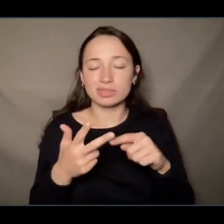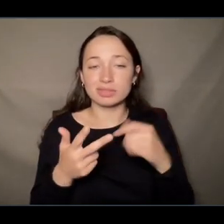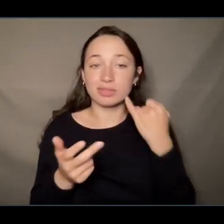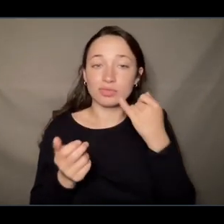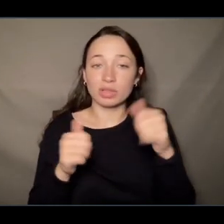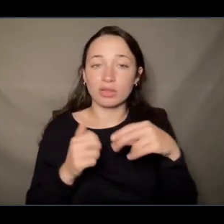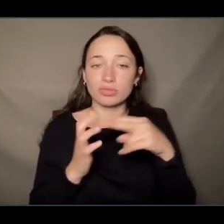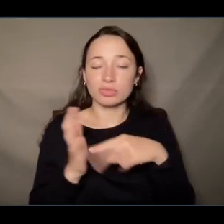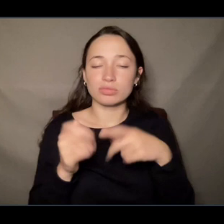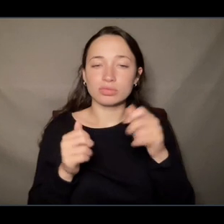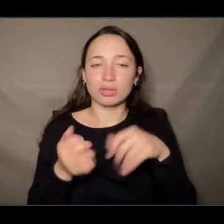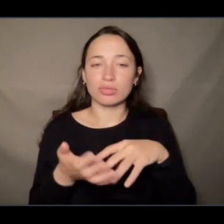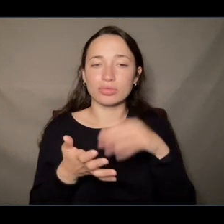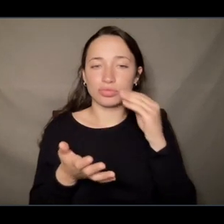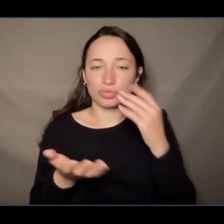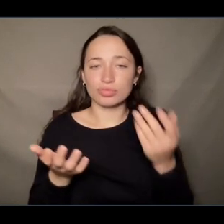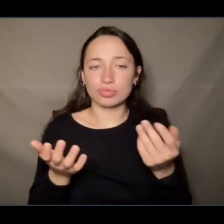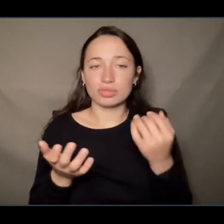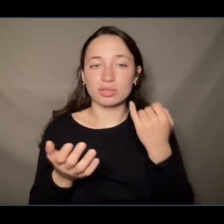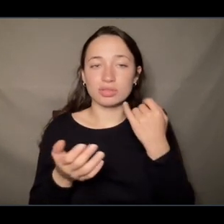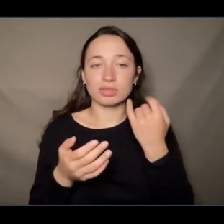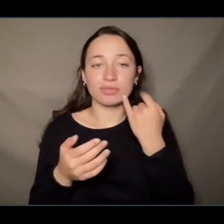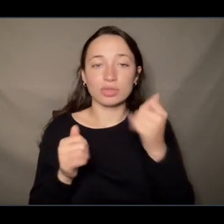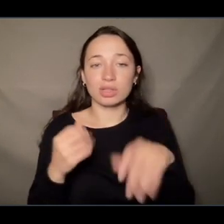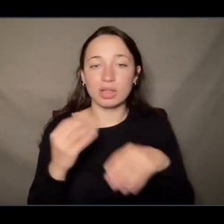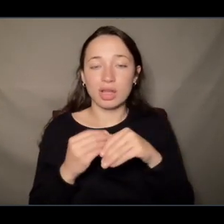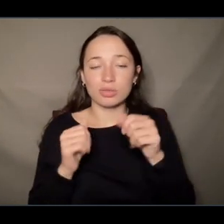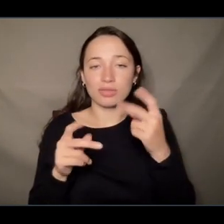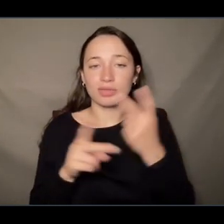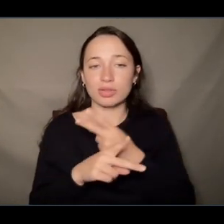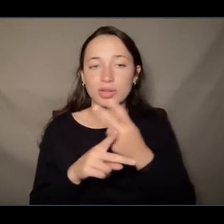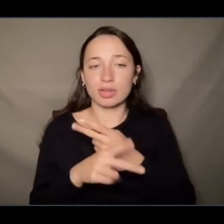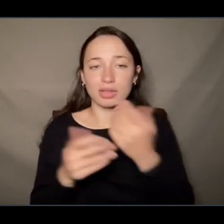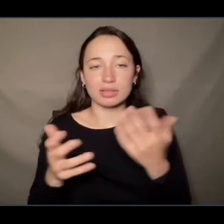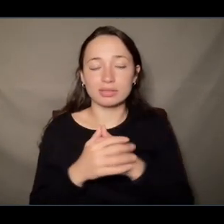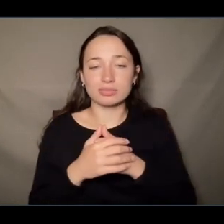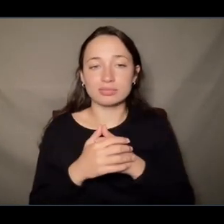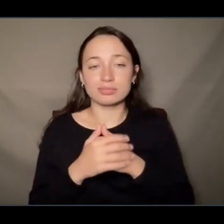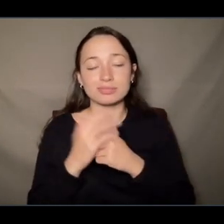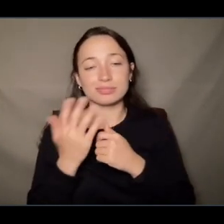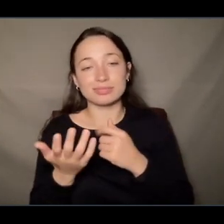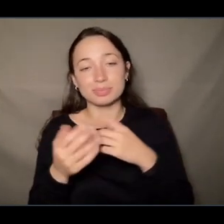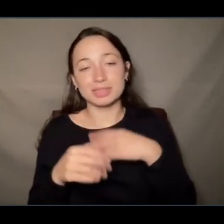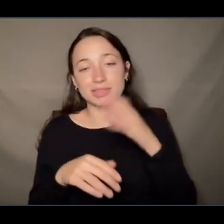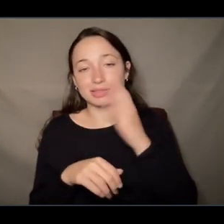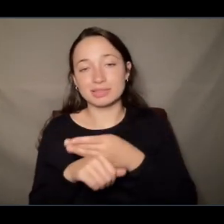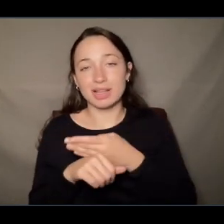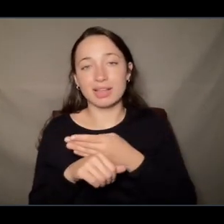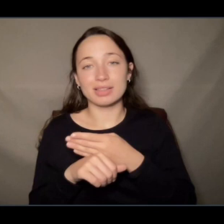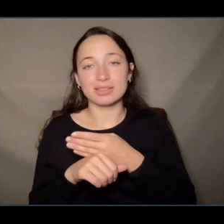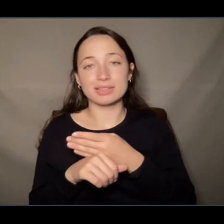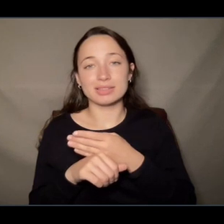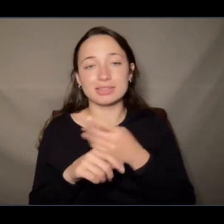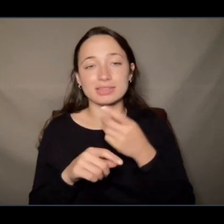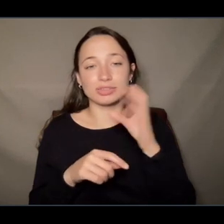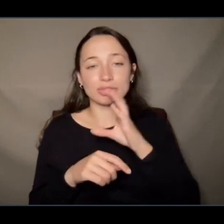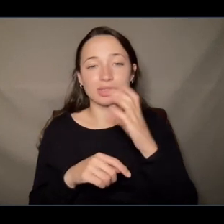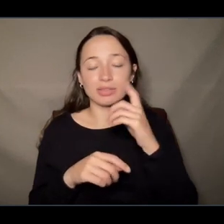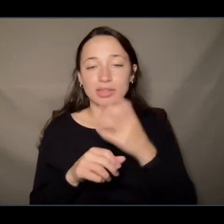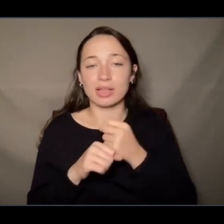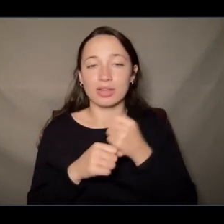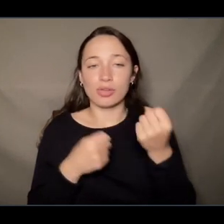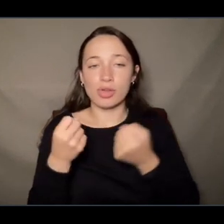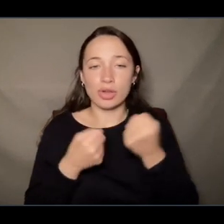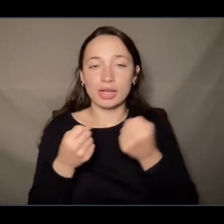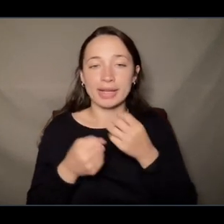grows from that. If you can read, you can learn anything. If you can add, you can figure anything out. Right. My son